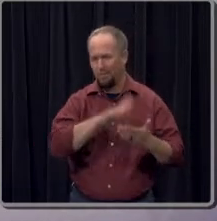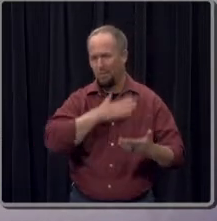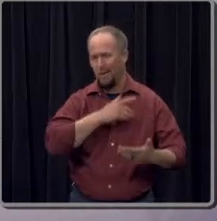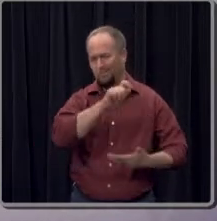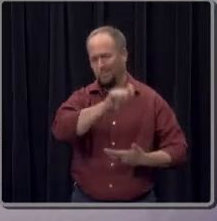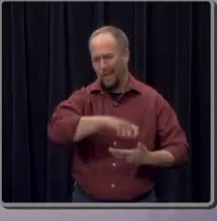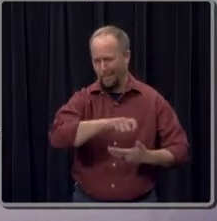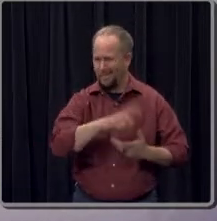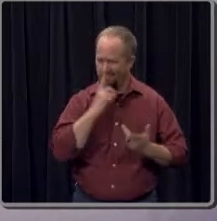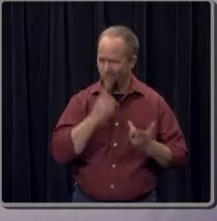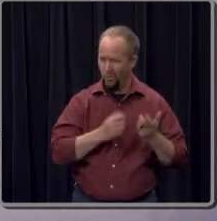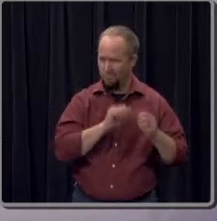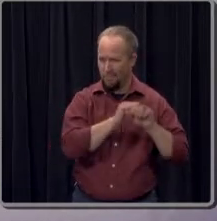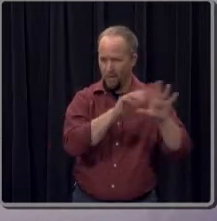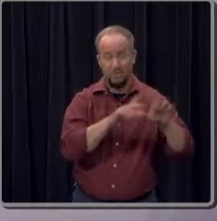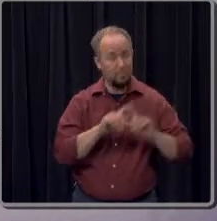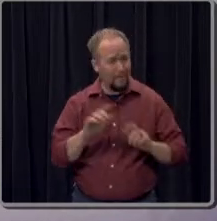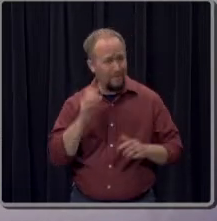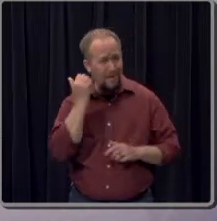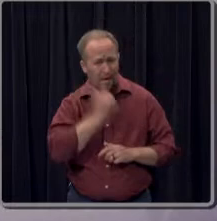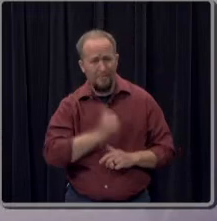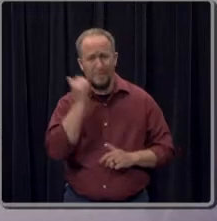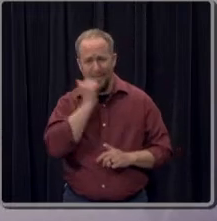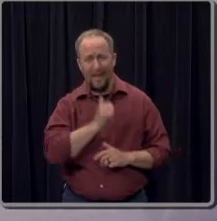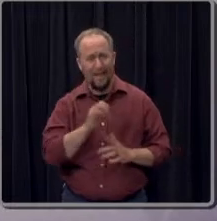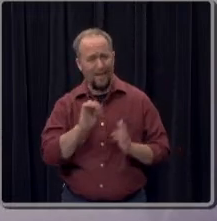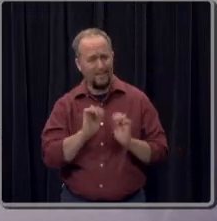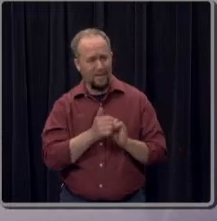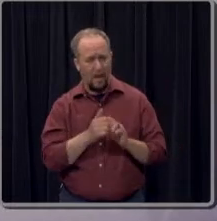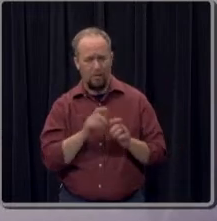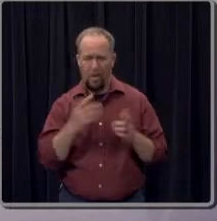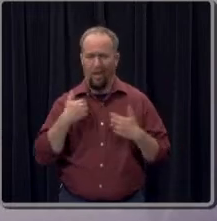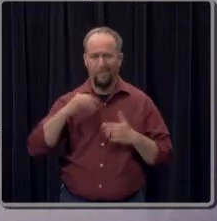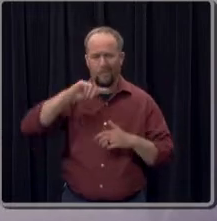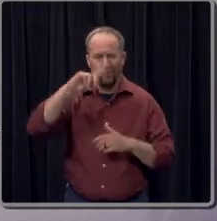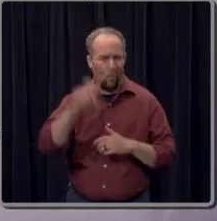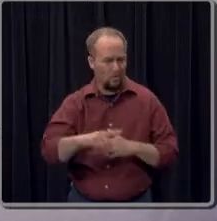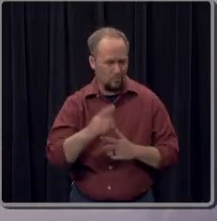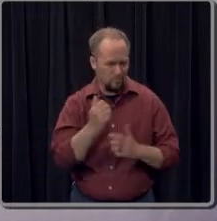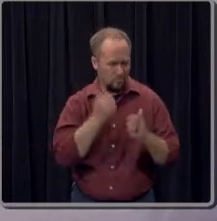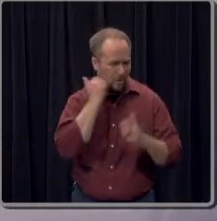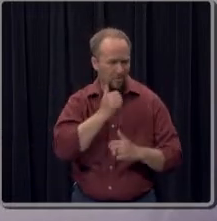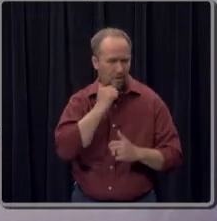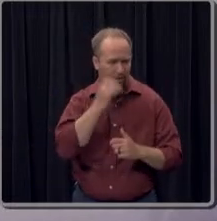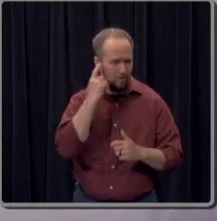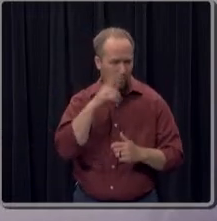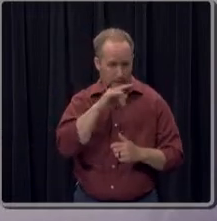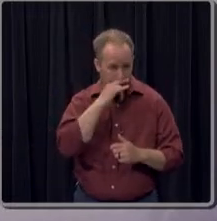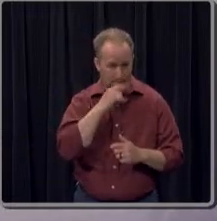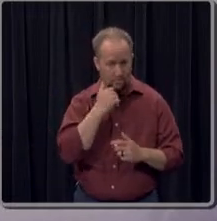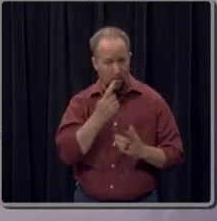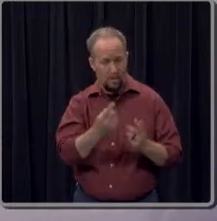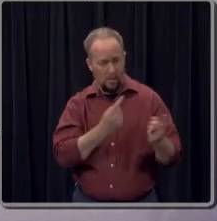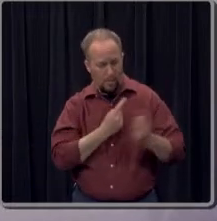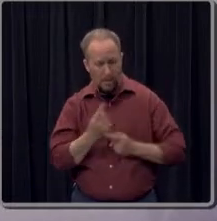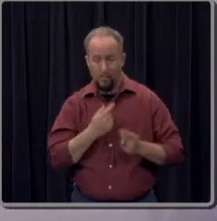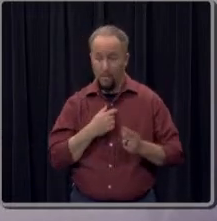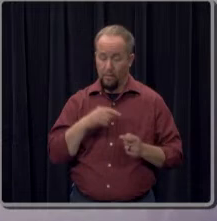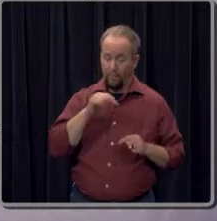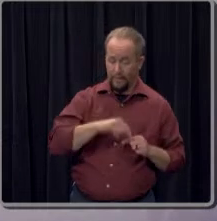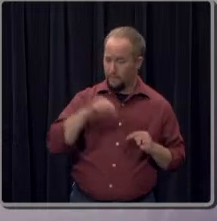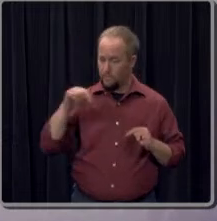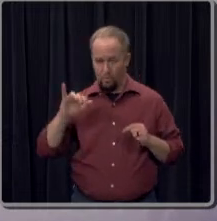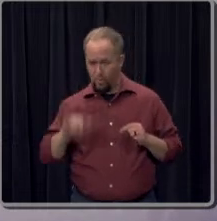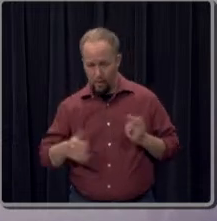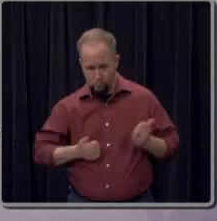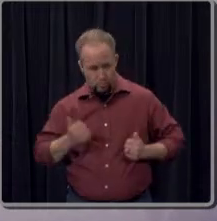with the mountains. But he does that every single day, and he asks a question every single day of his kids as they walk in that's a this or that